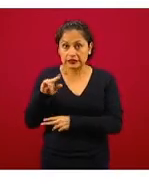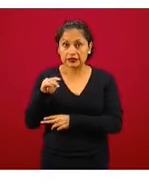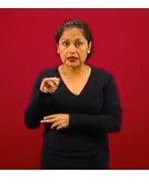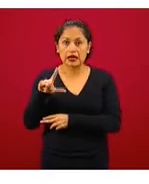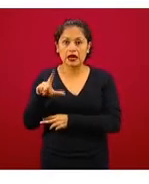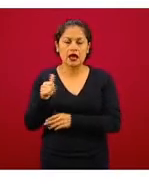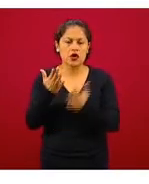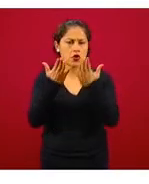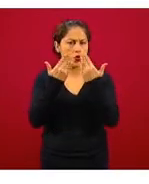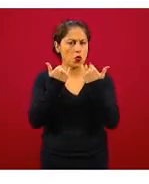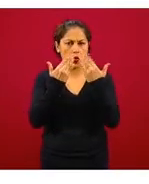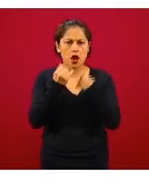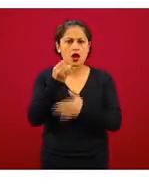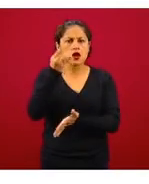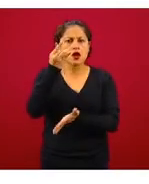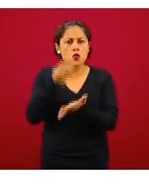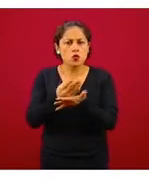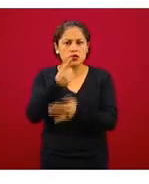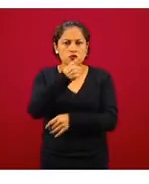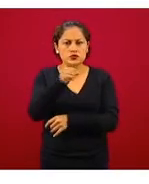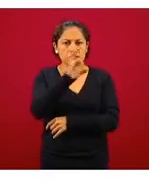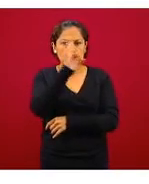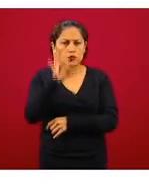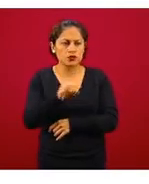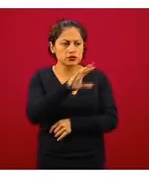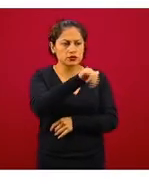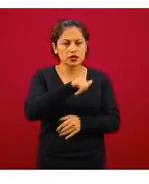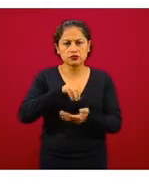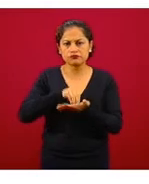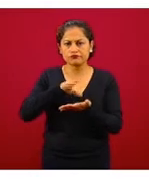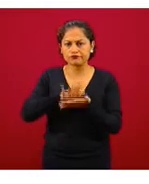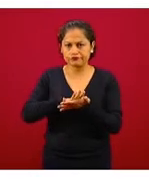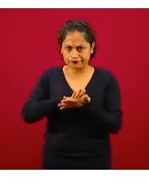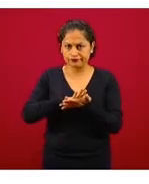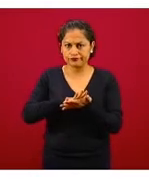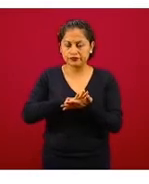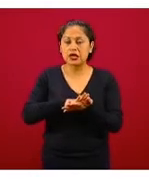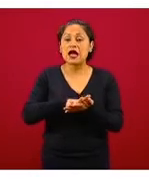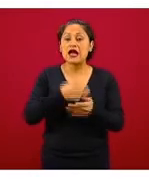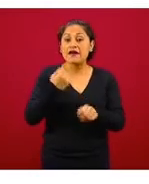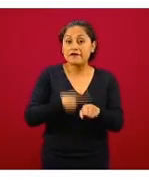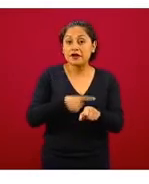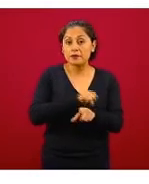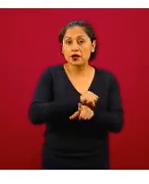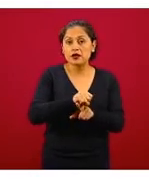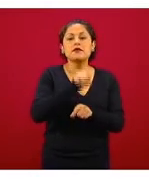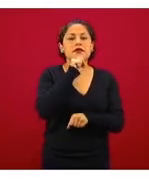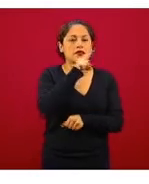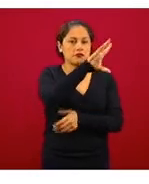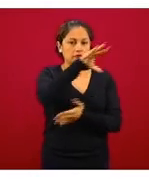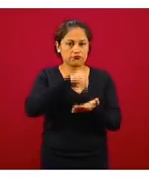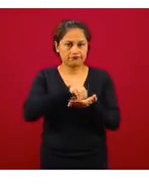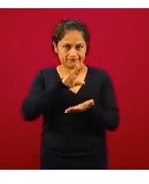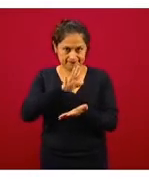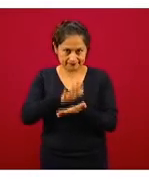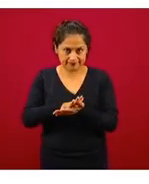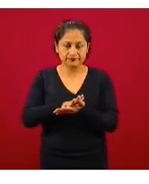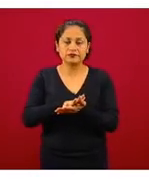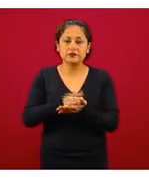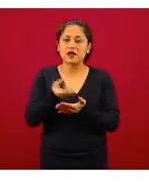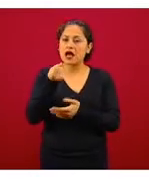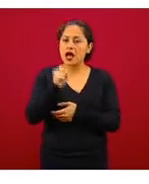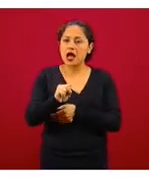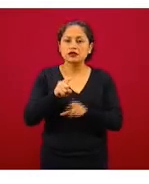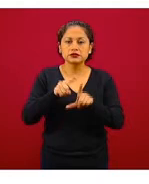works documentando at their todos y main cada uno de job. los casos, And we're also showing también los who is leves. infected on their Y morning esto nos shift permite or tener on un their evening reconocimiento shift. de la